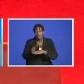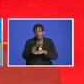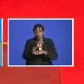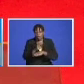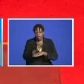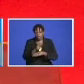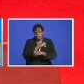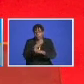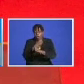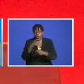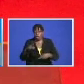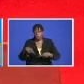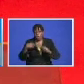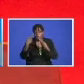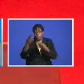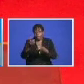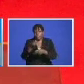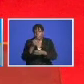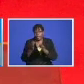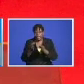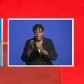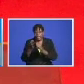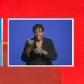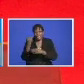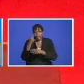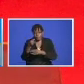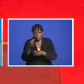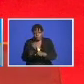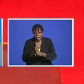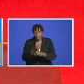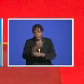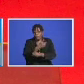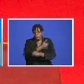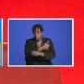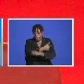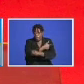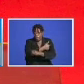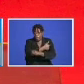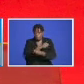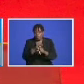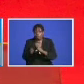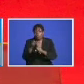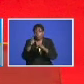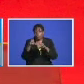recommend that you get vaccinated so that